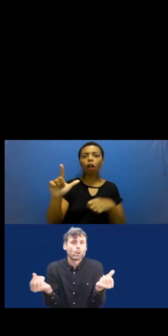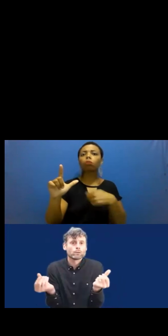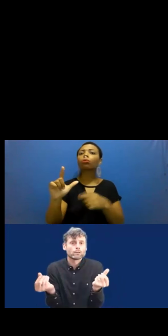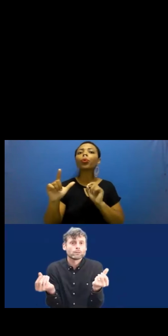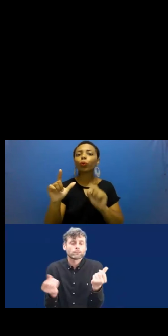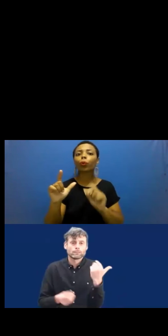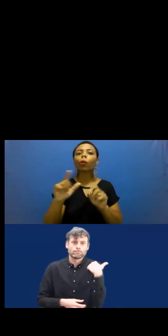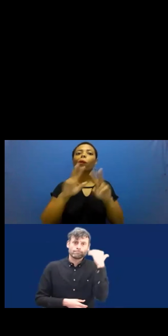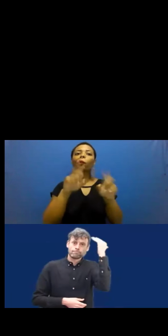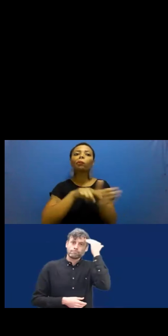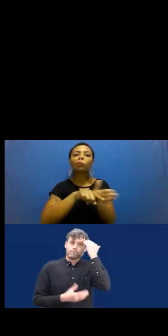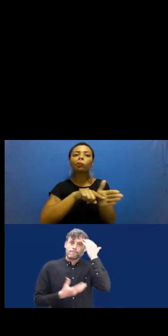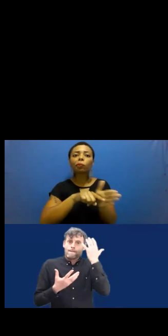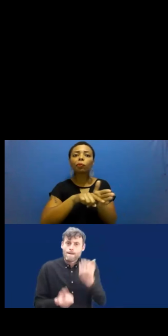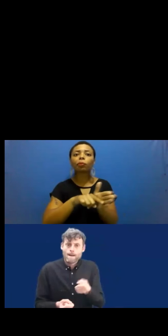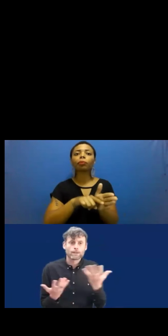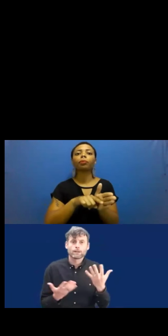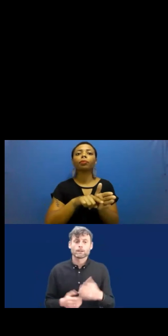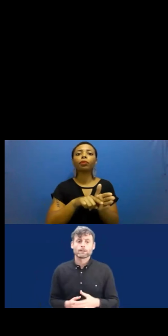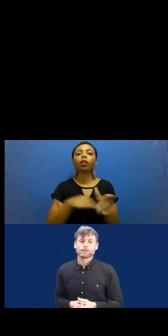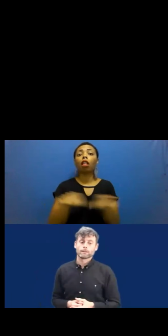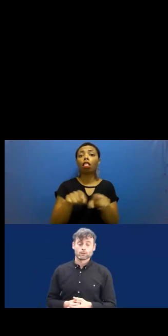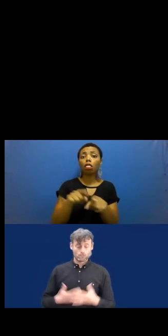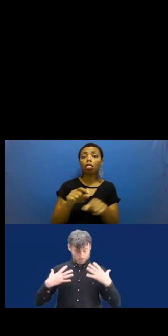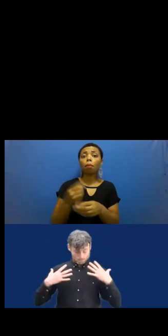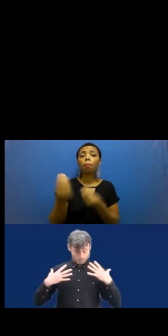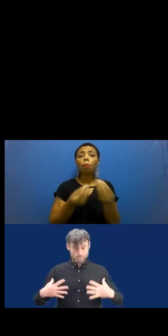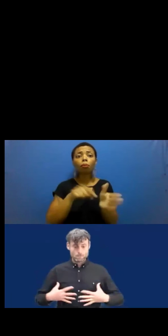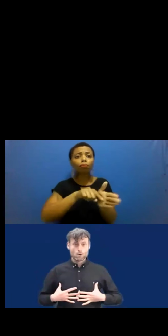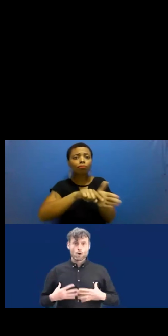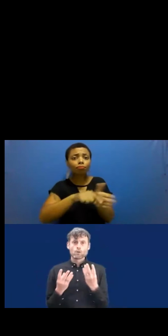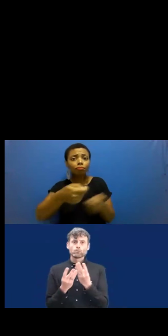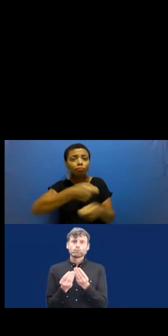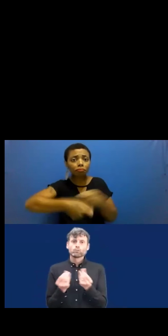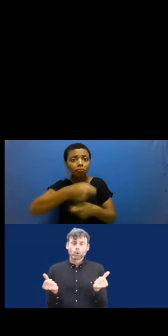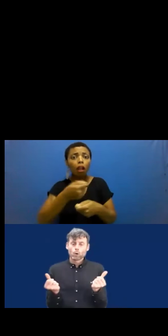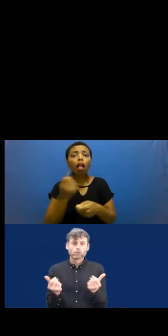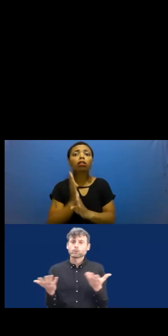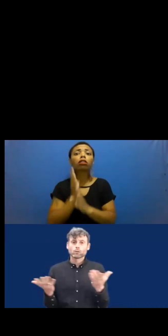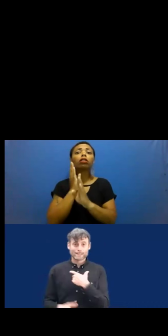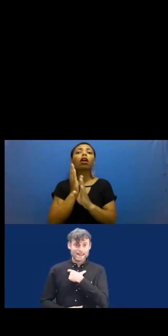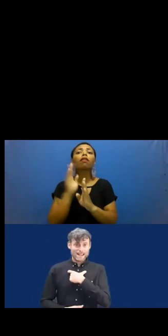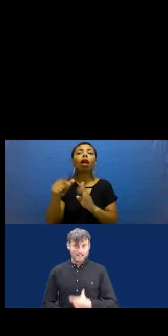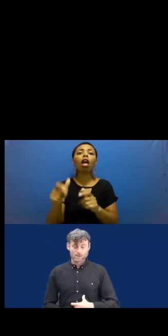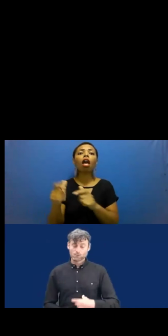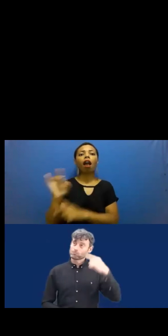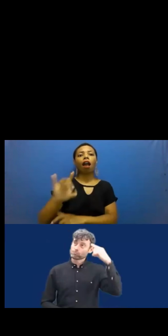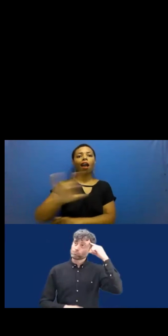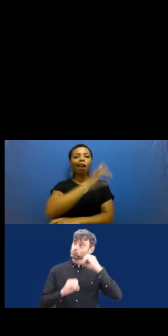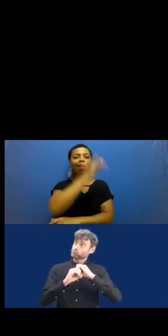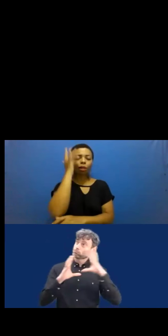According to ABE, subjective resource management, which is defined as an individual's perception of available